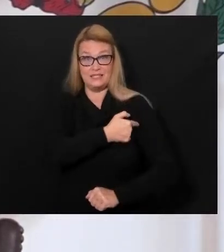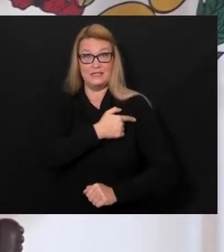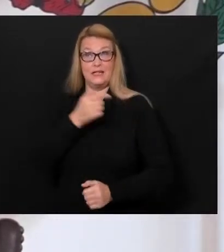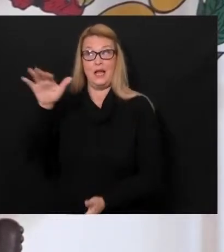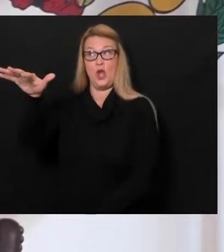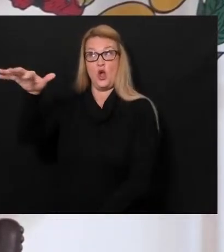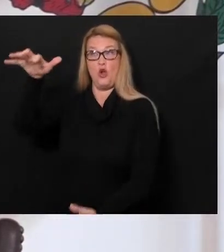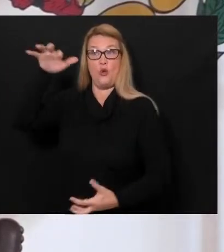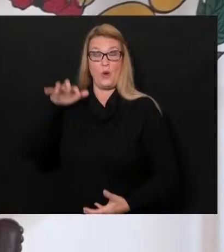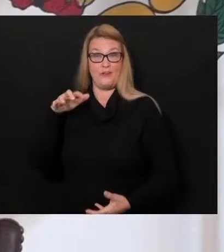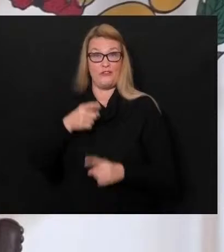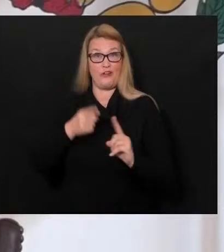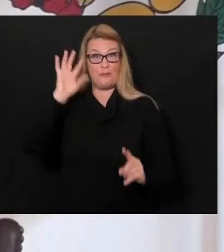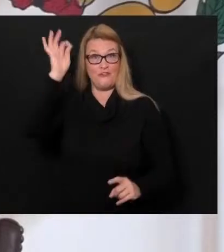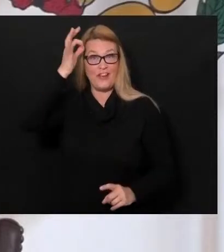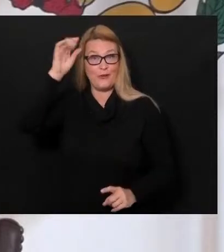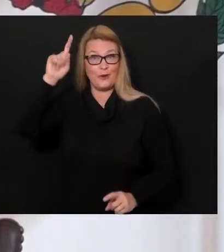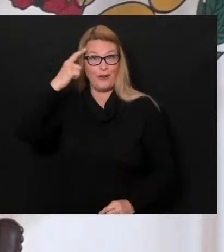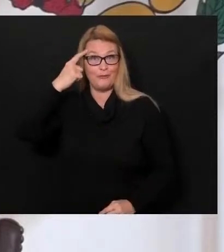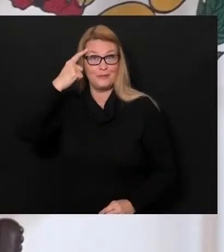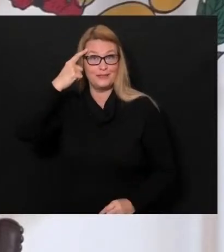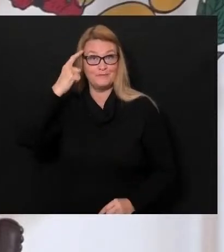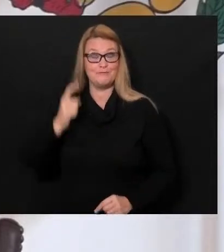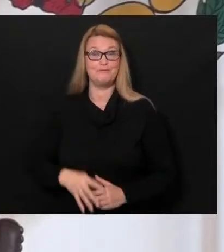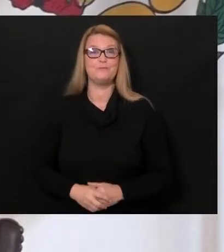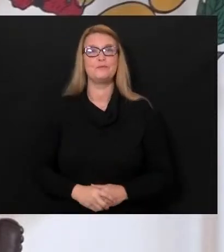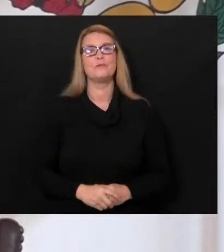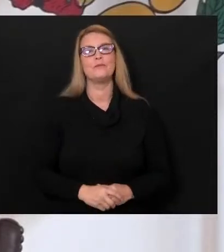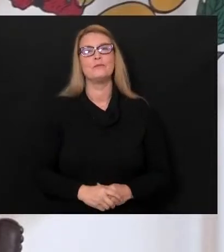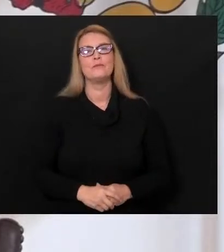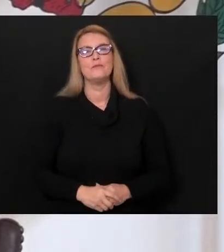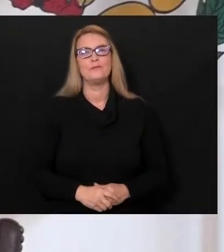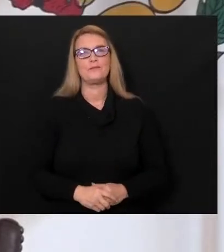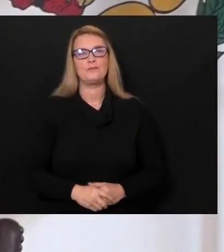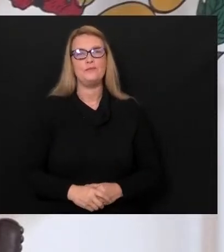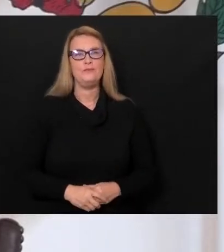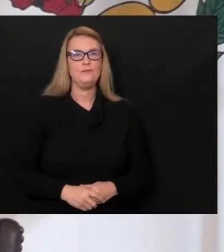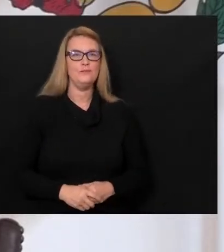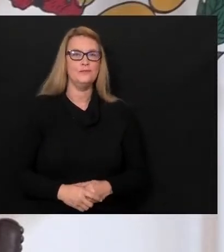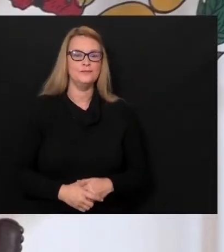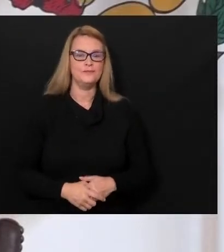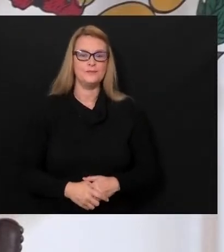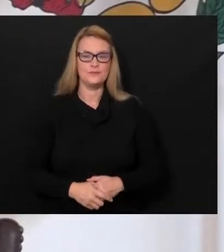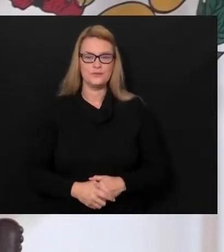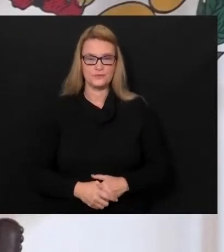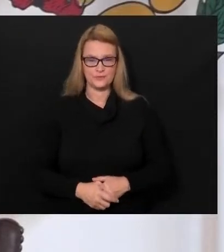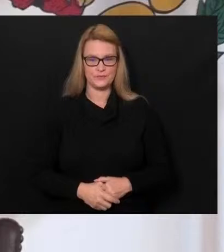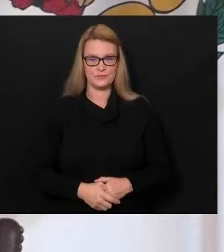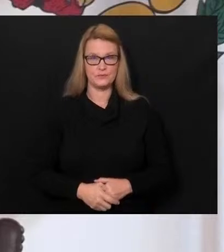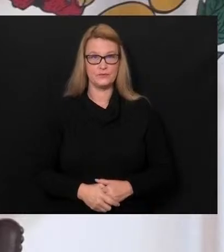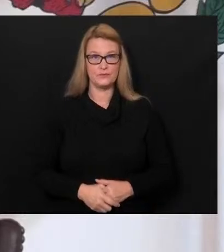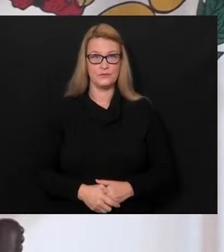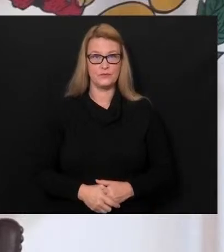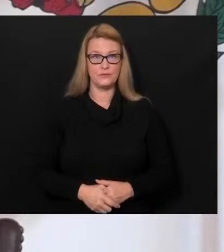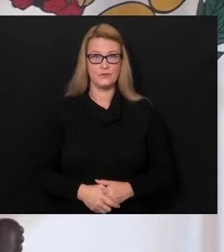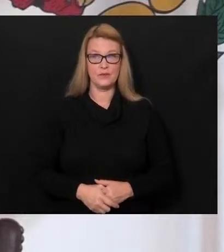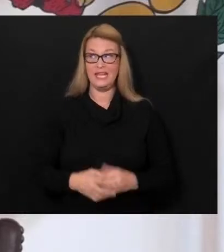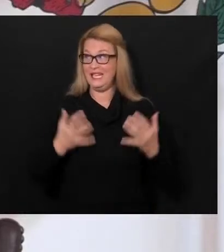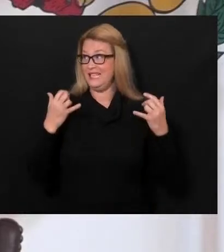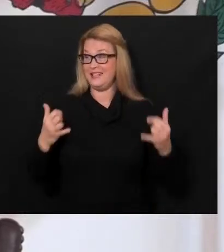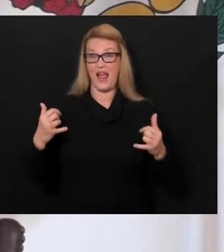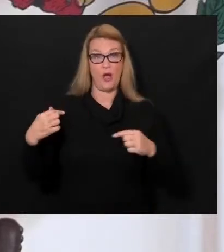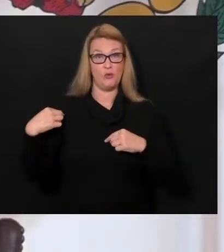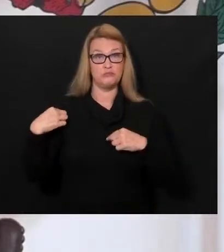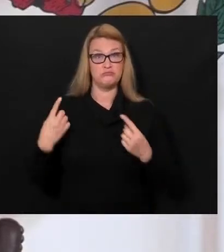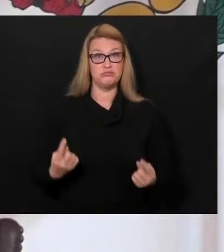Virginia. But I can, I'll end by just saying this, as we keep going,